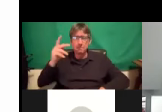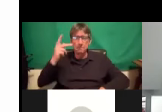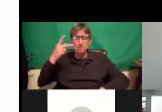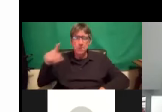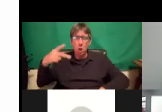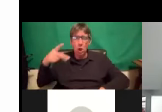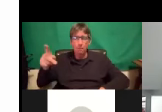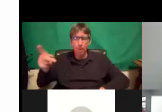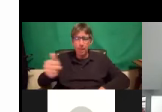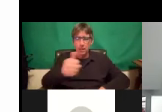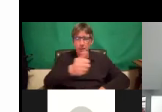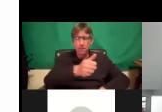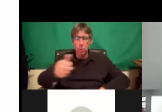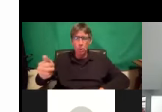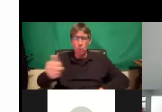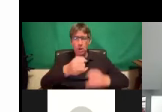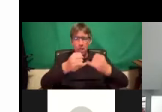Hastings.